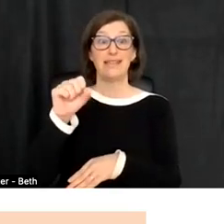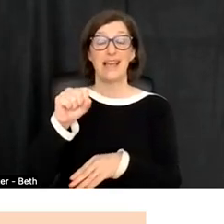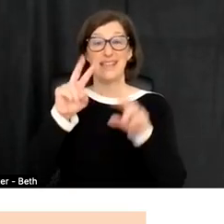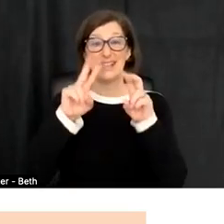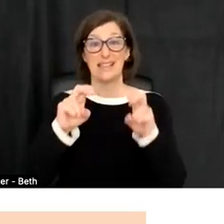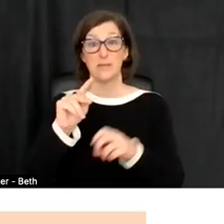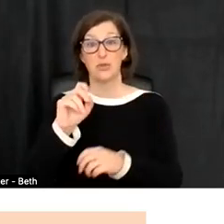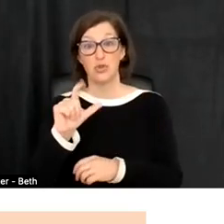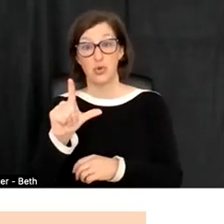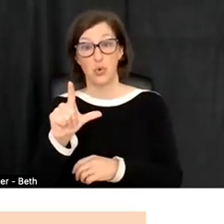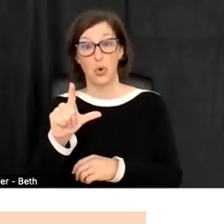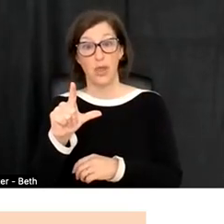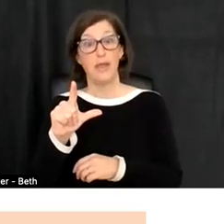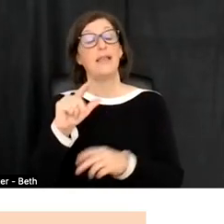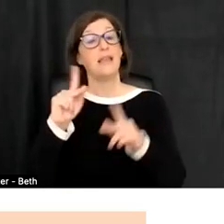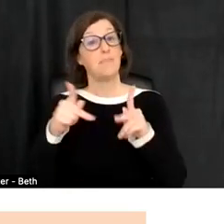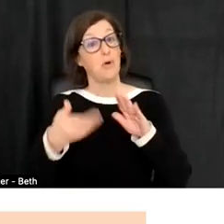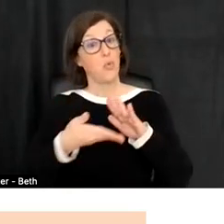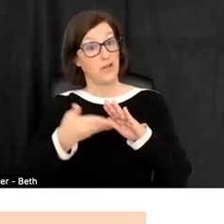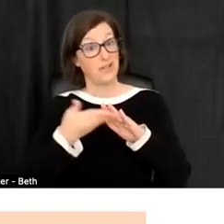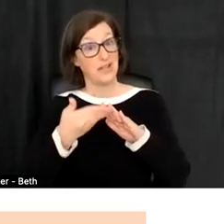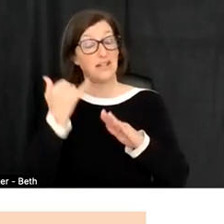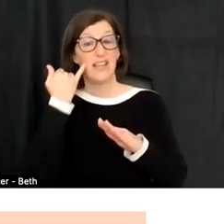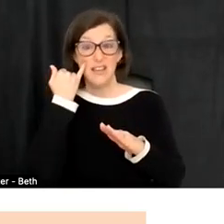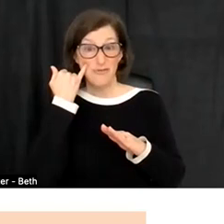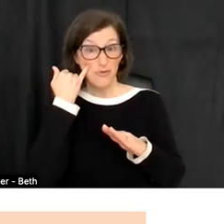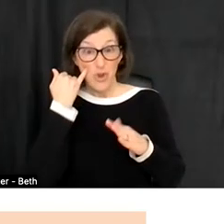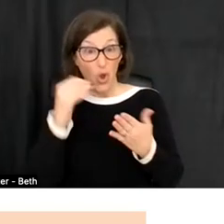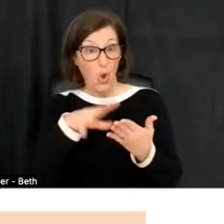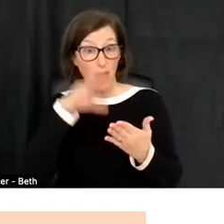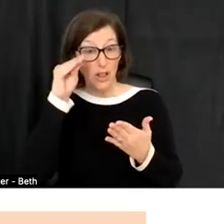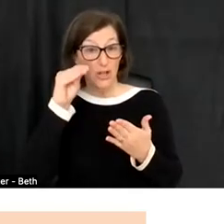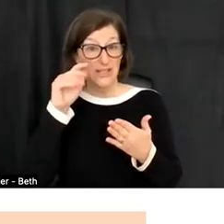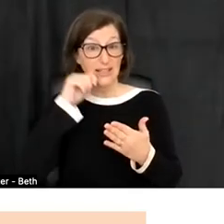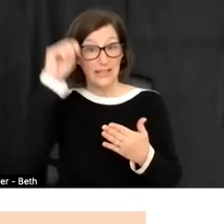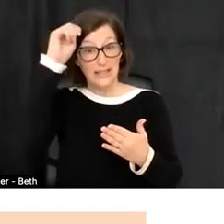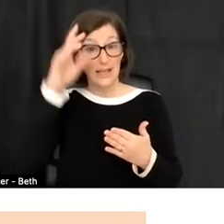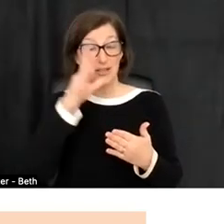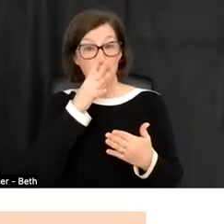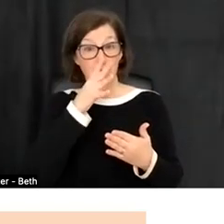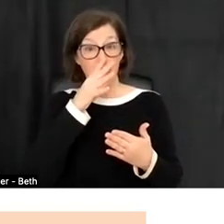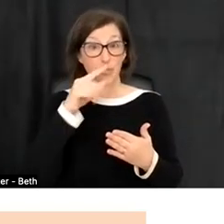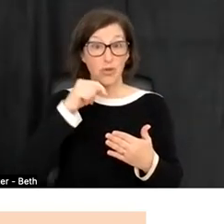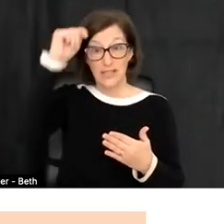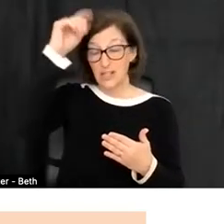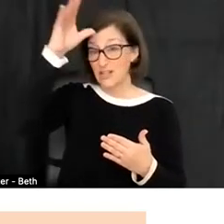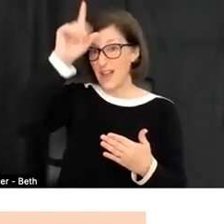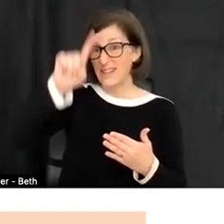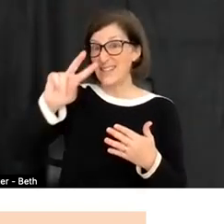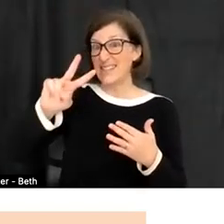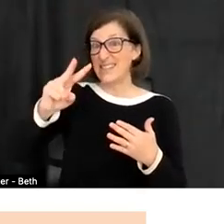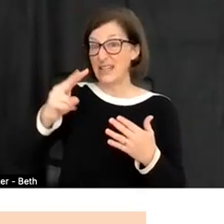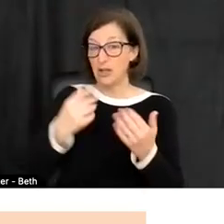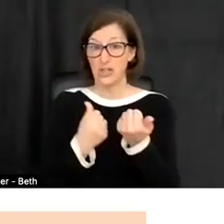these facilitators would then conduct. If we find that the adolescent mother or the adolescent father needed secondary support,